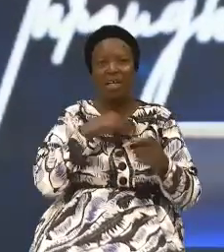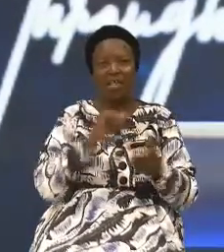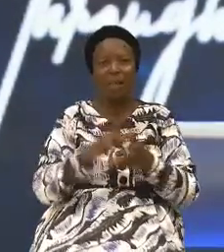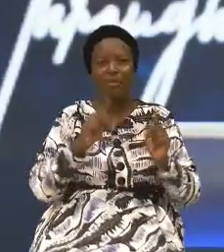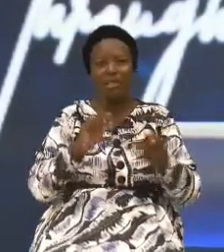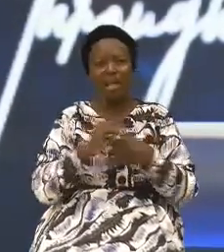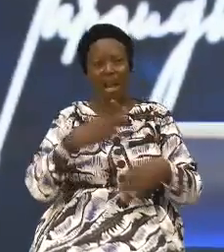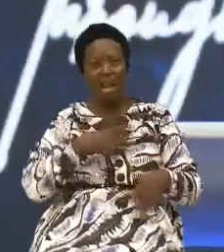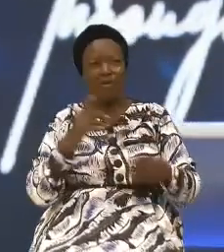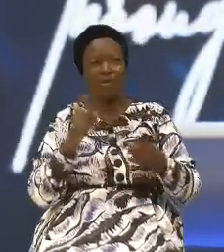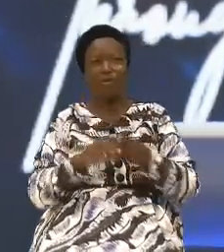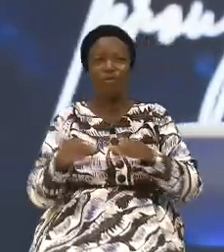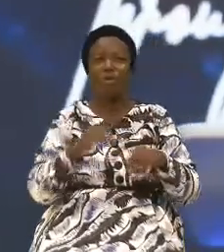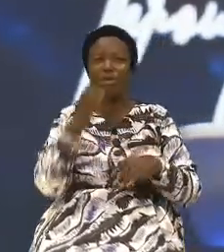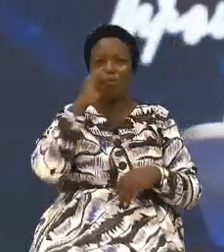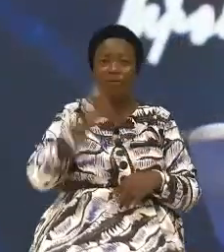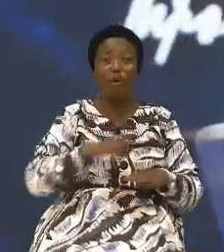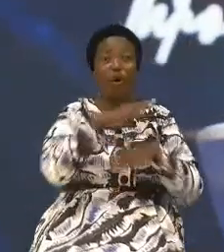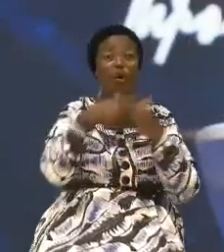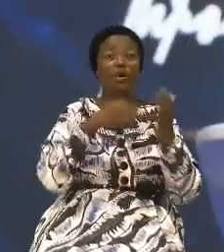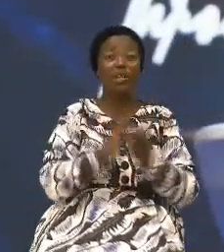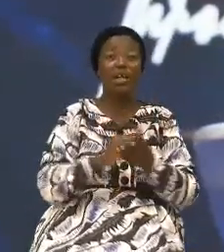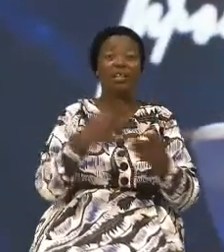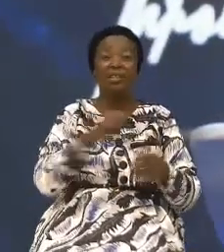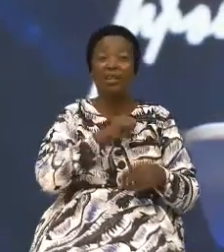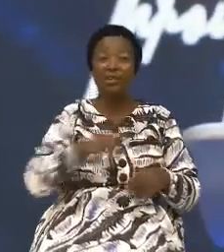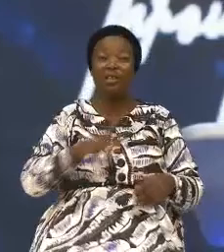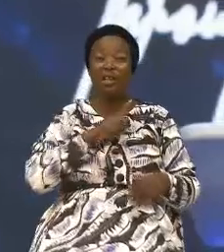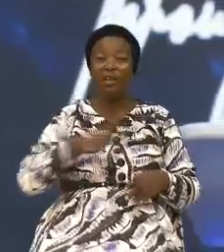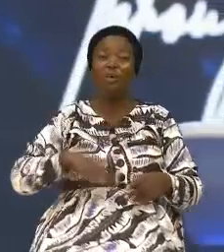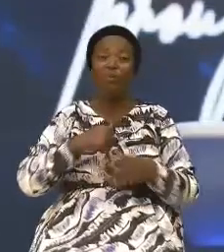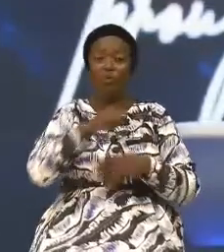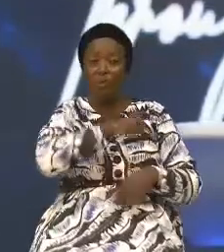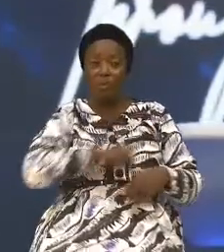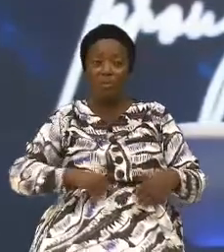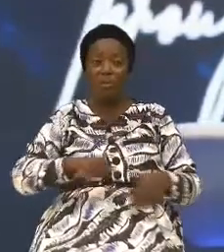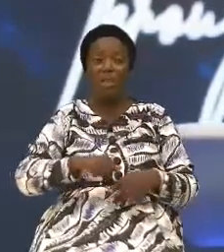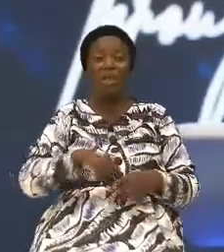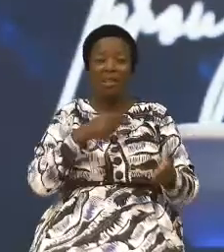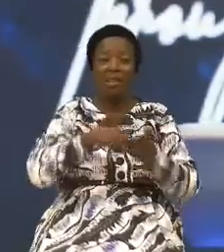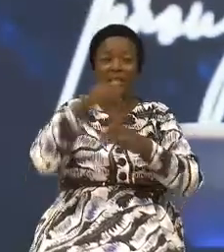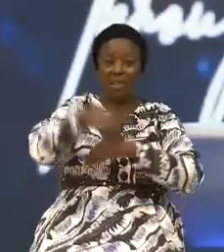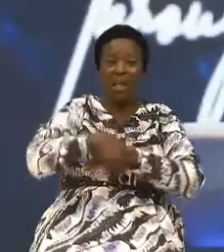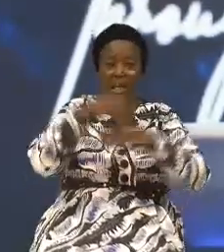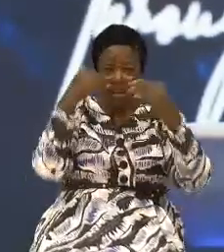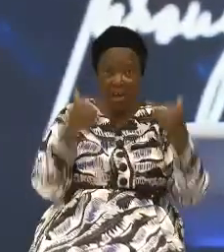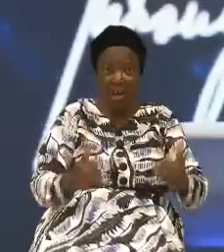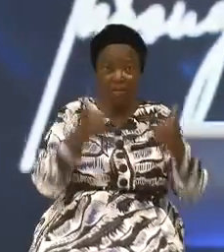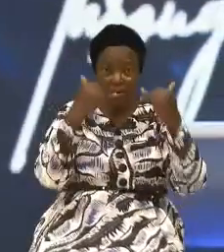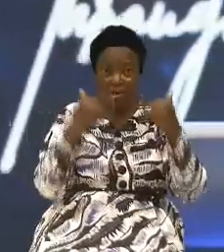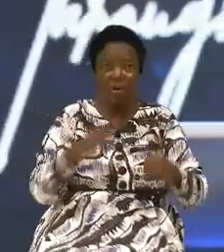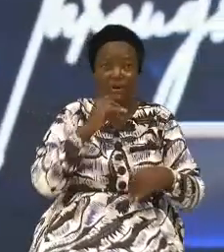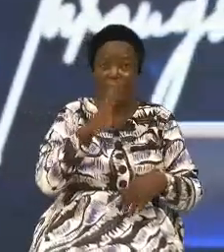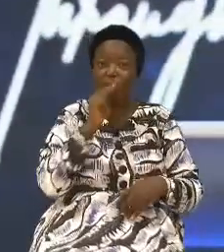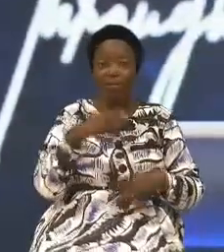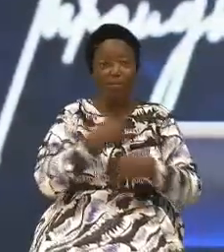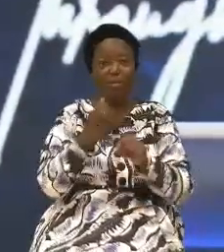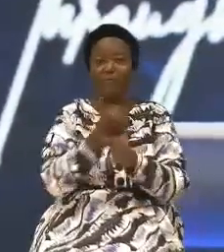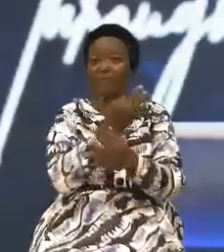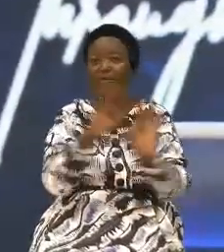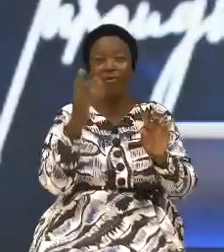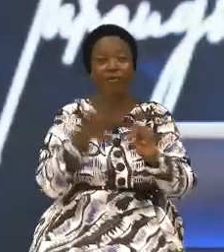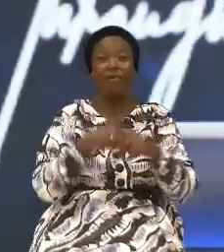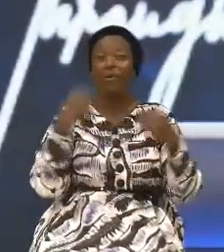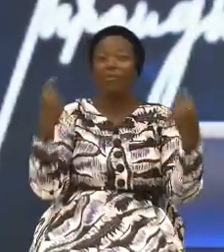all that, the Lord will operate you tonight. Now, be made free from sin and